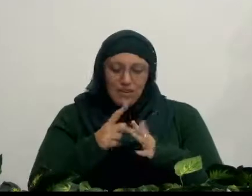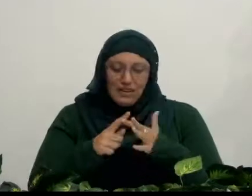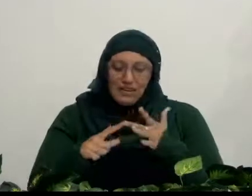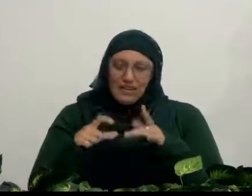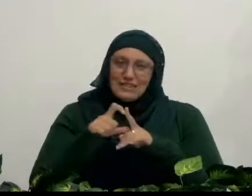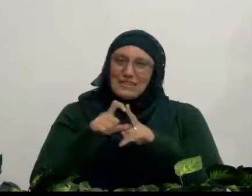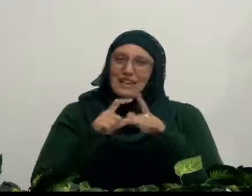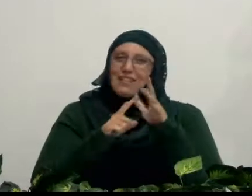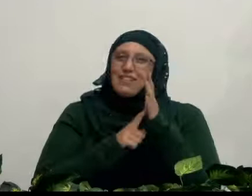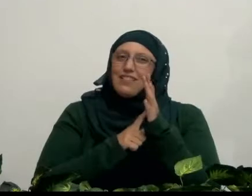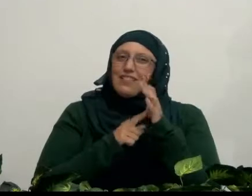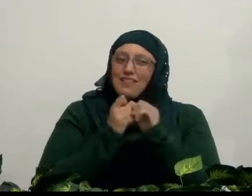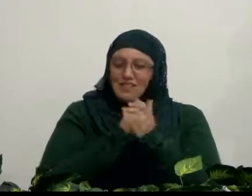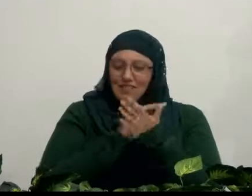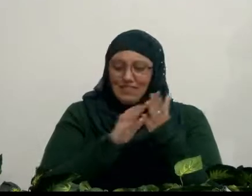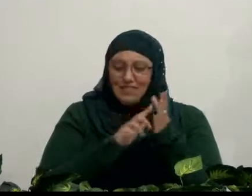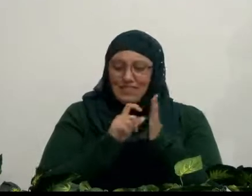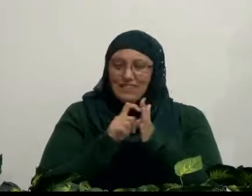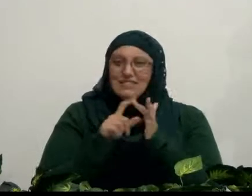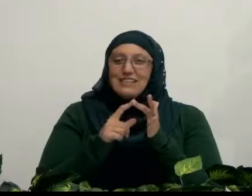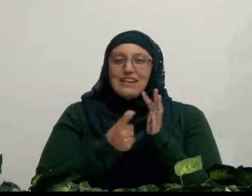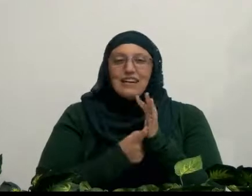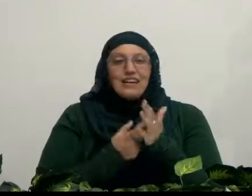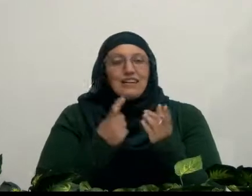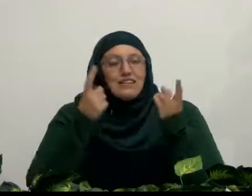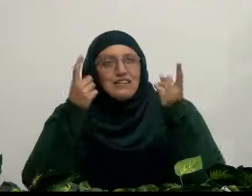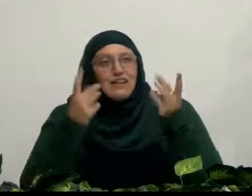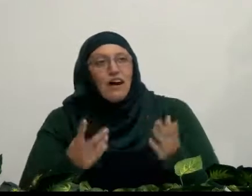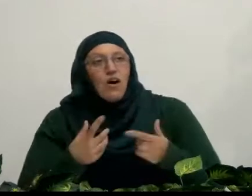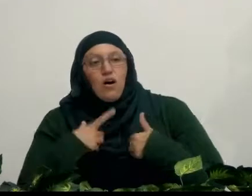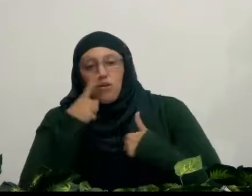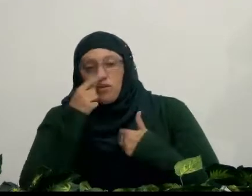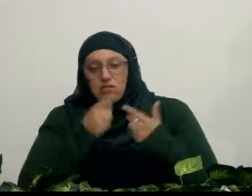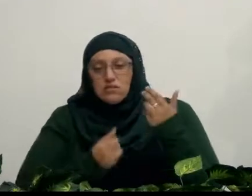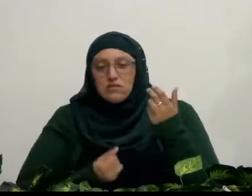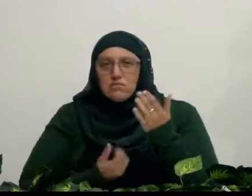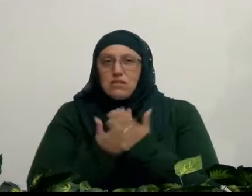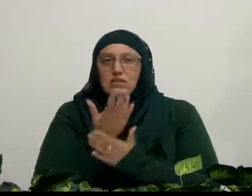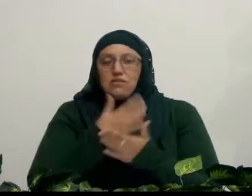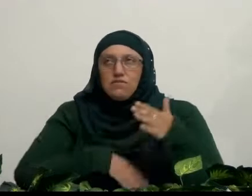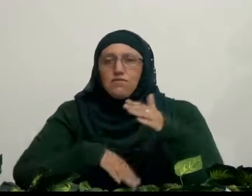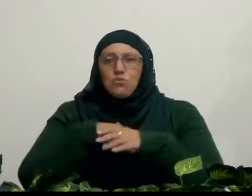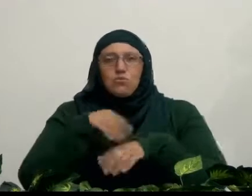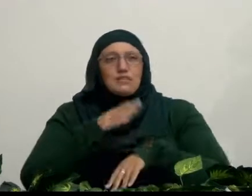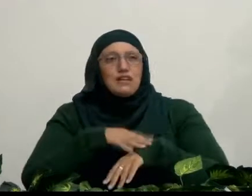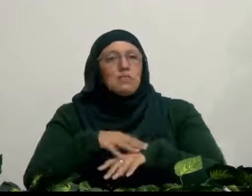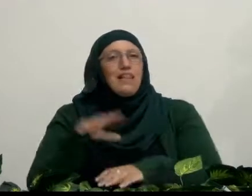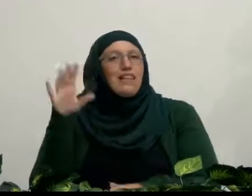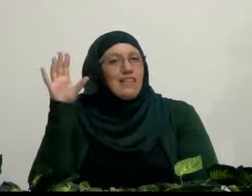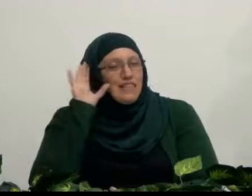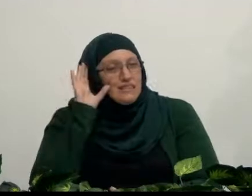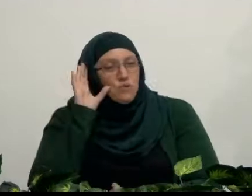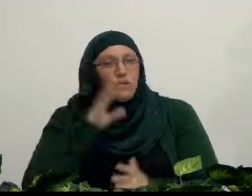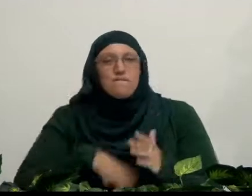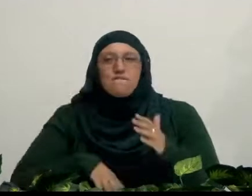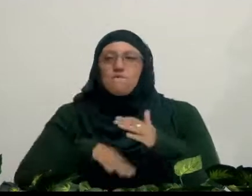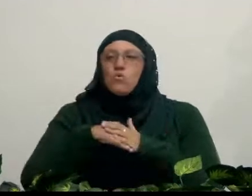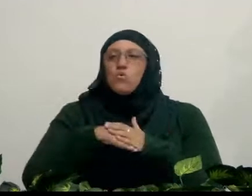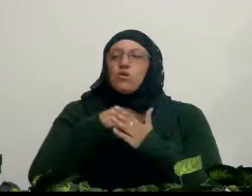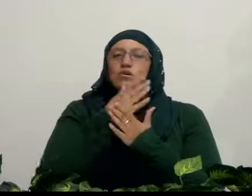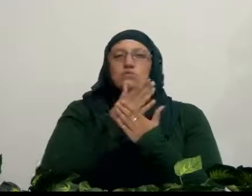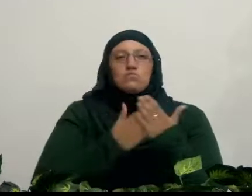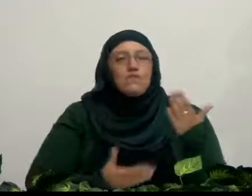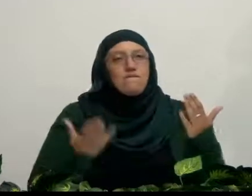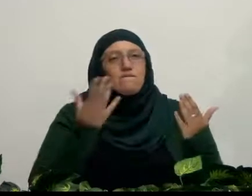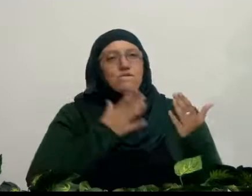inshallah, next year, I said to myself, I wish we have spent more time to give for recitation and listening to the sermon of the Prophet rather than